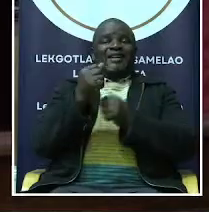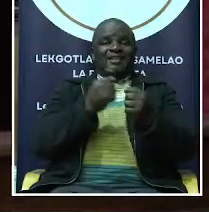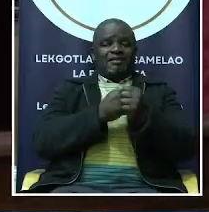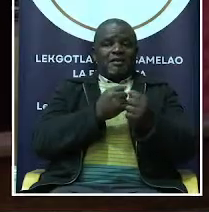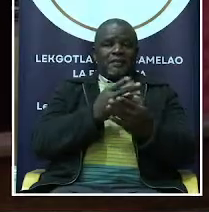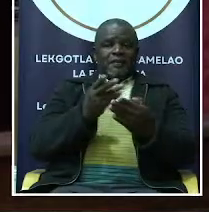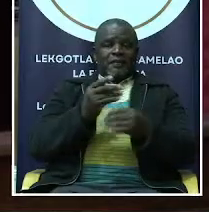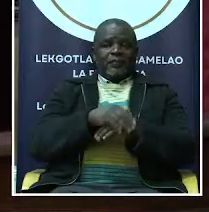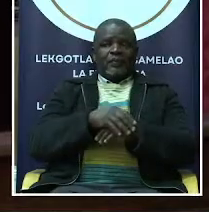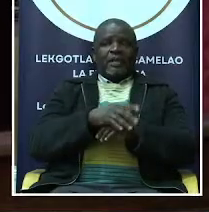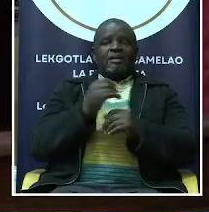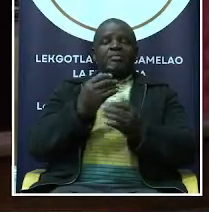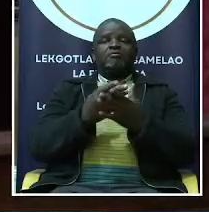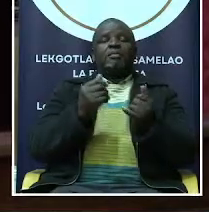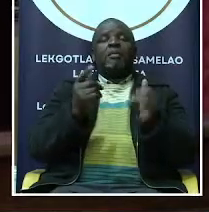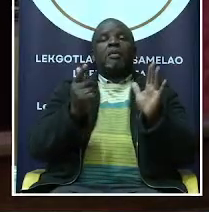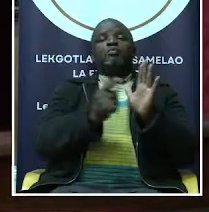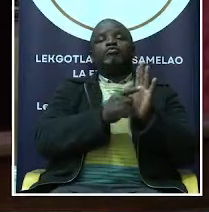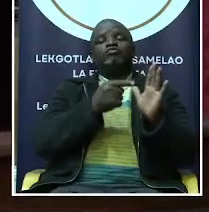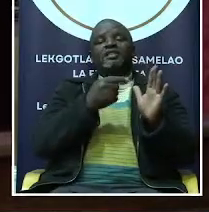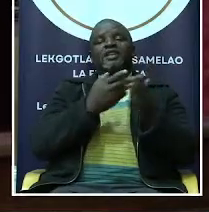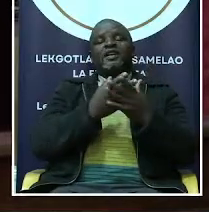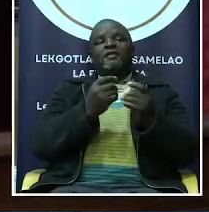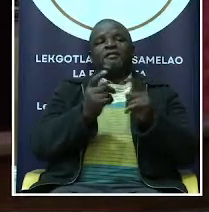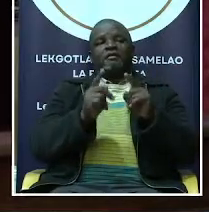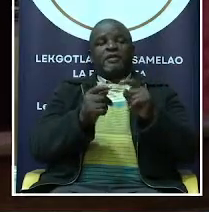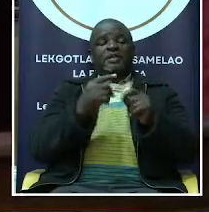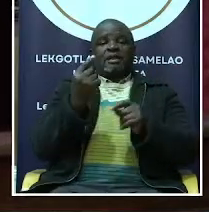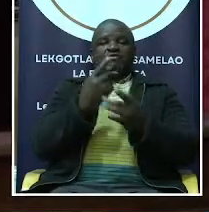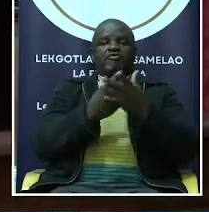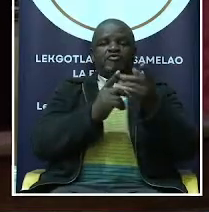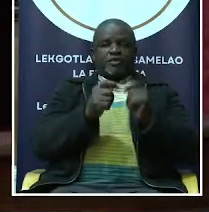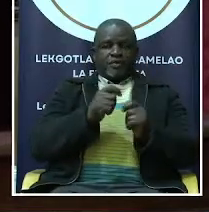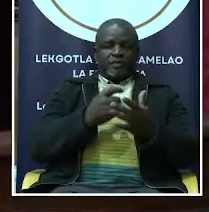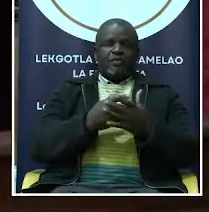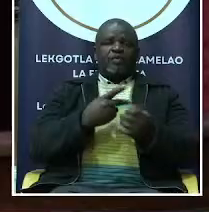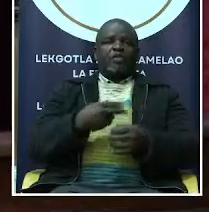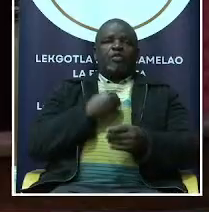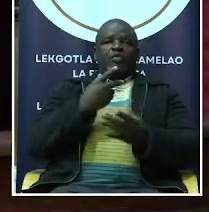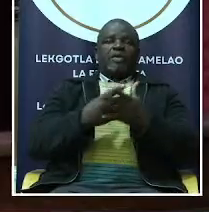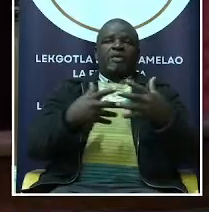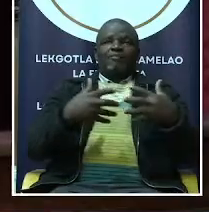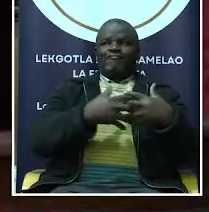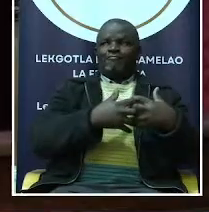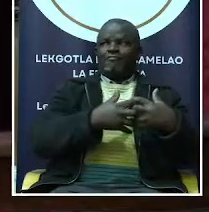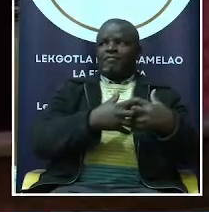set by the legislation to adjust itself for the youth?